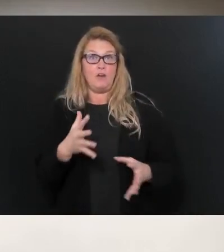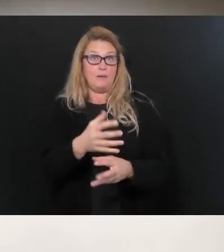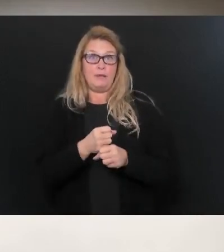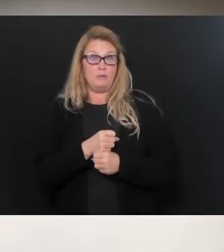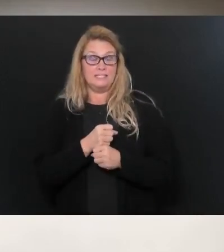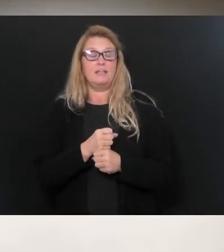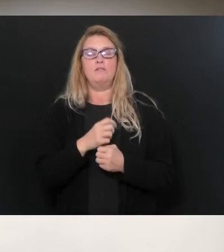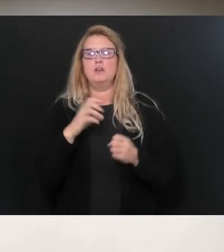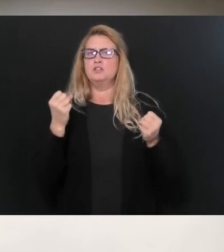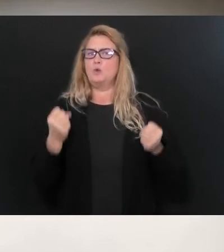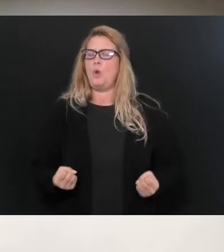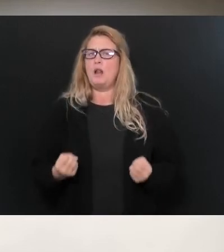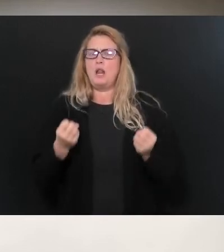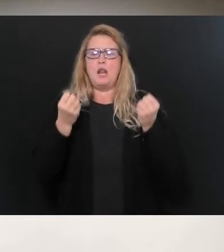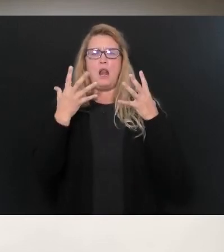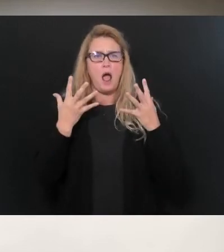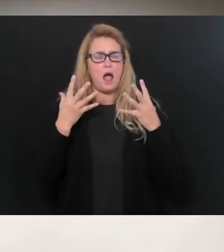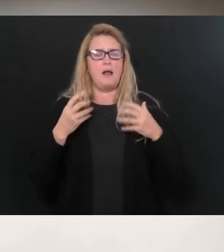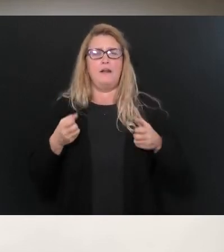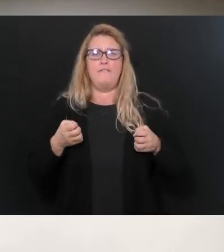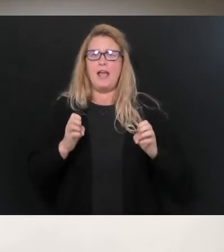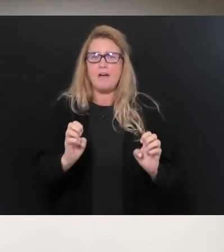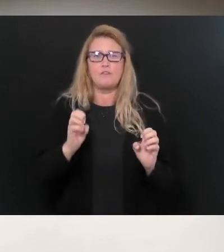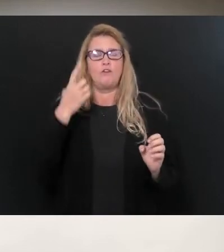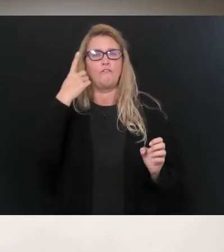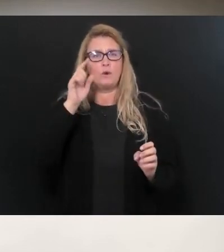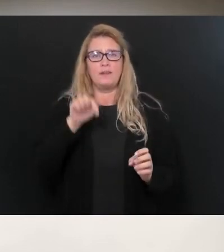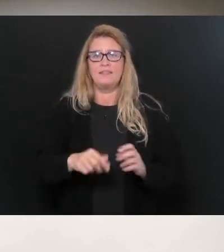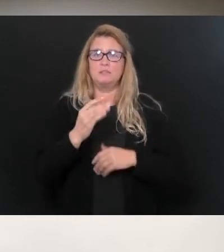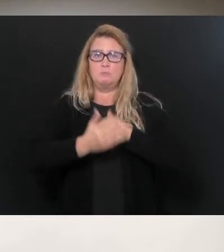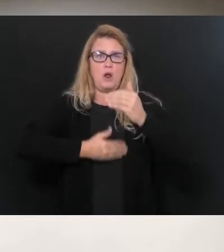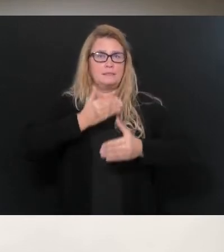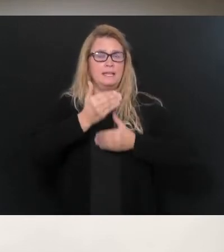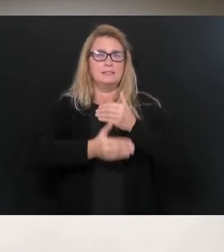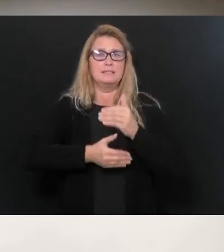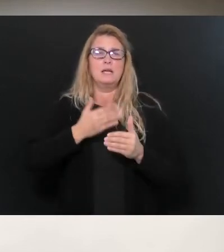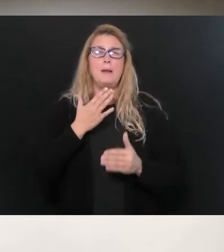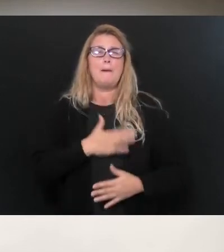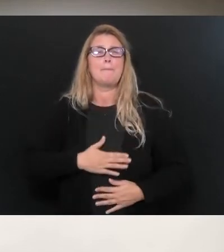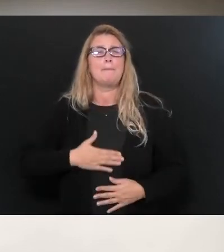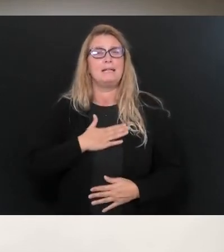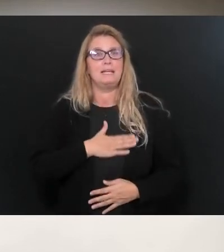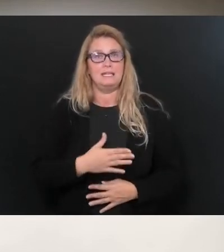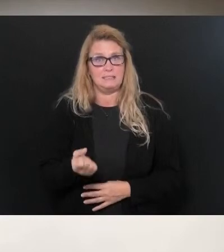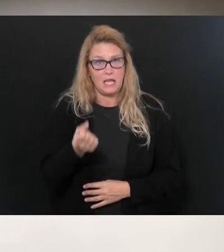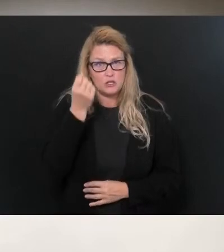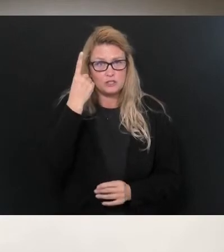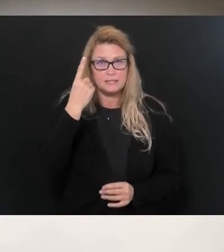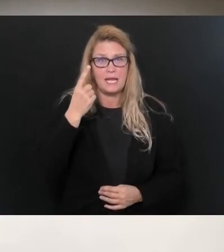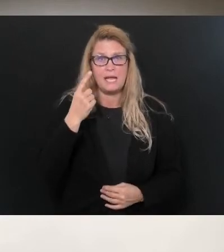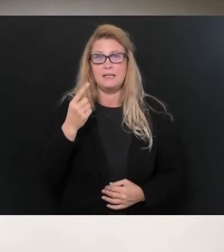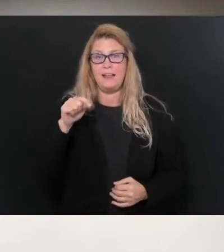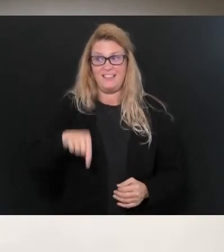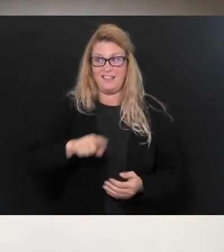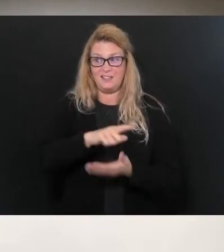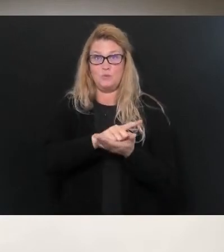So a lot of significant effort goes into this. Folks, please understand again, this week we are